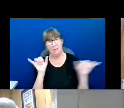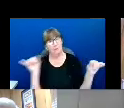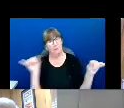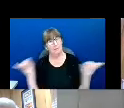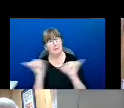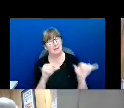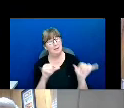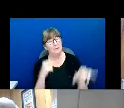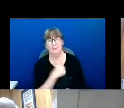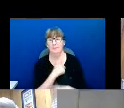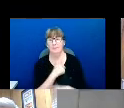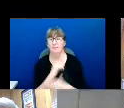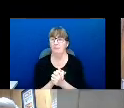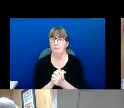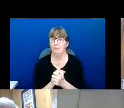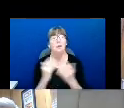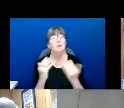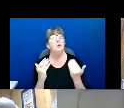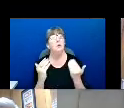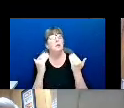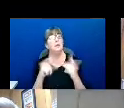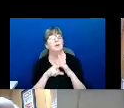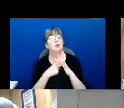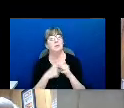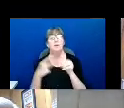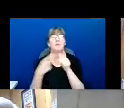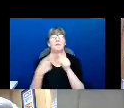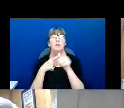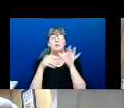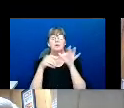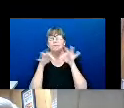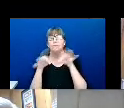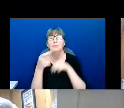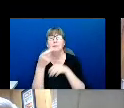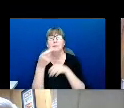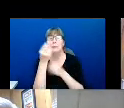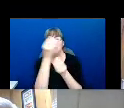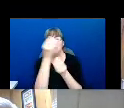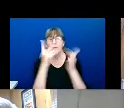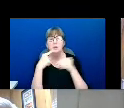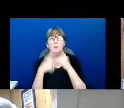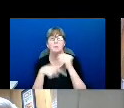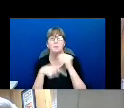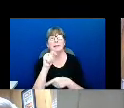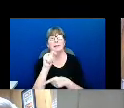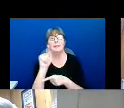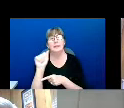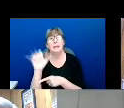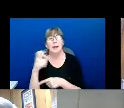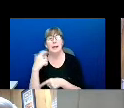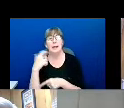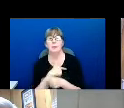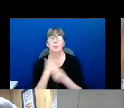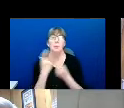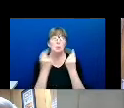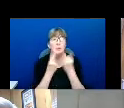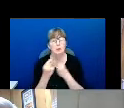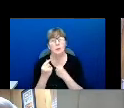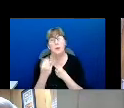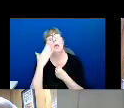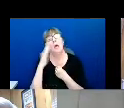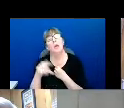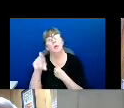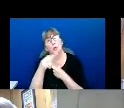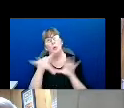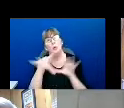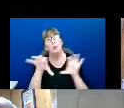we'll get started by first just giving you a little bit of information about the TTAC and what we do. I know you do some similar things in